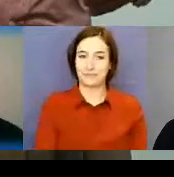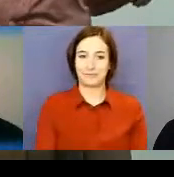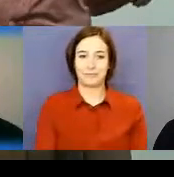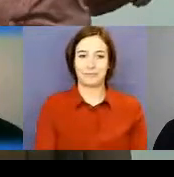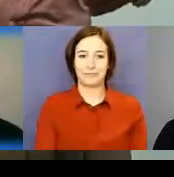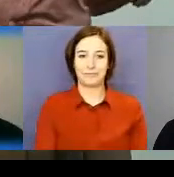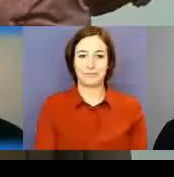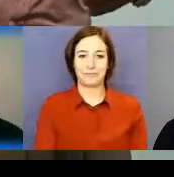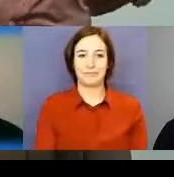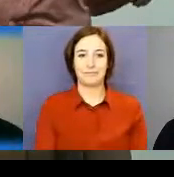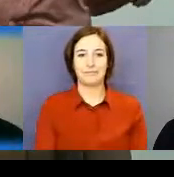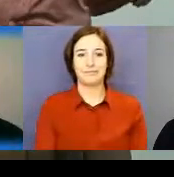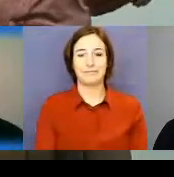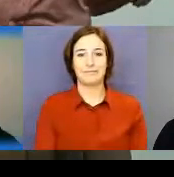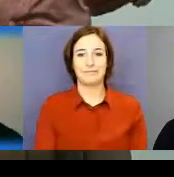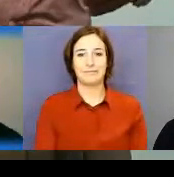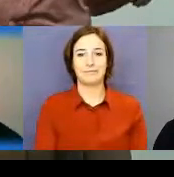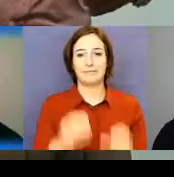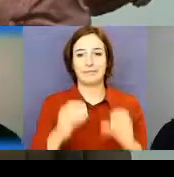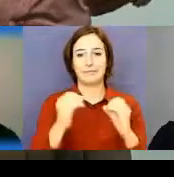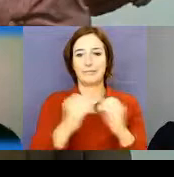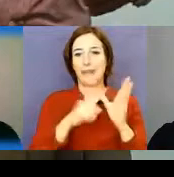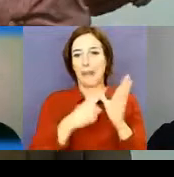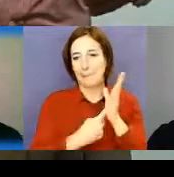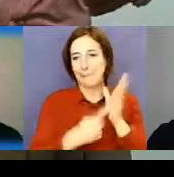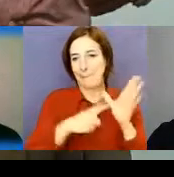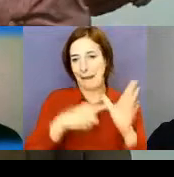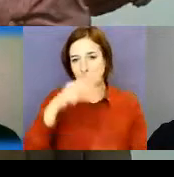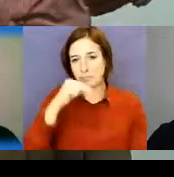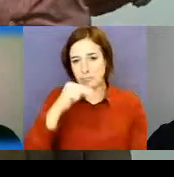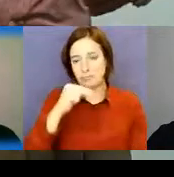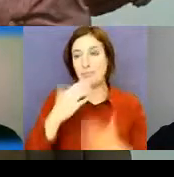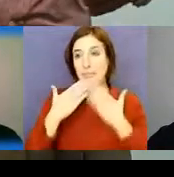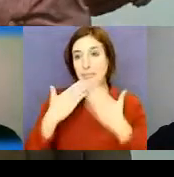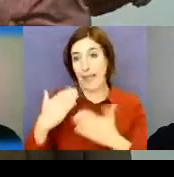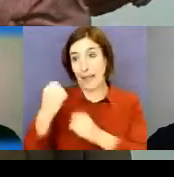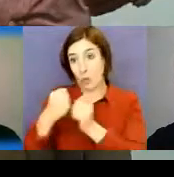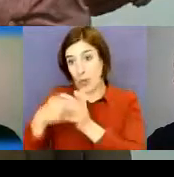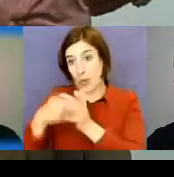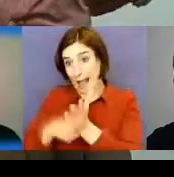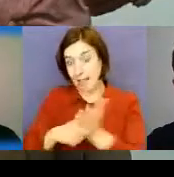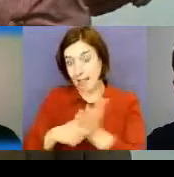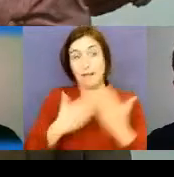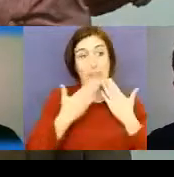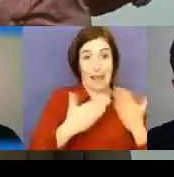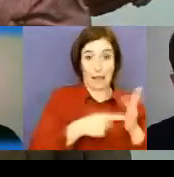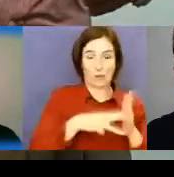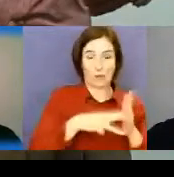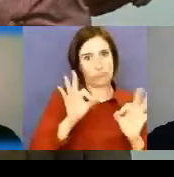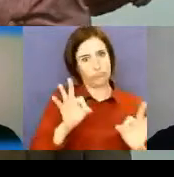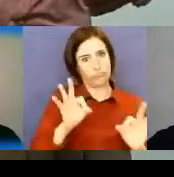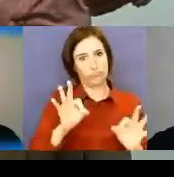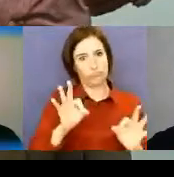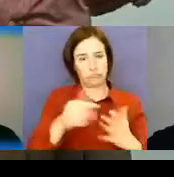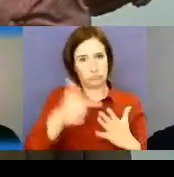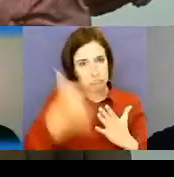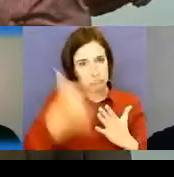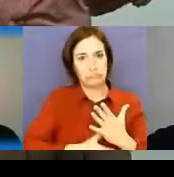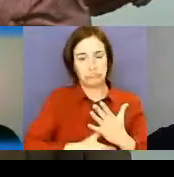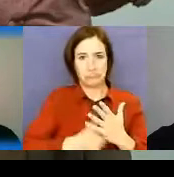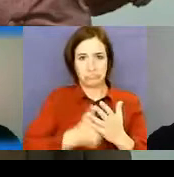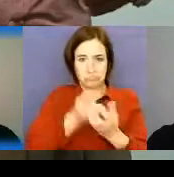Thank you, Gail. Thank you, Tom. That was fantastic, incredibly comprehensive. A lot to think about. I did